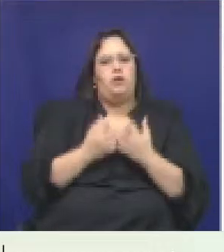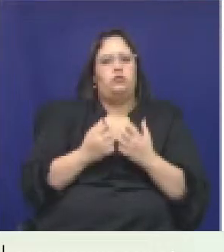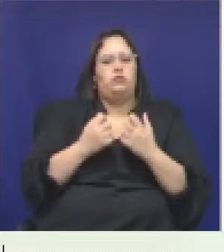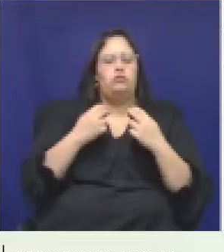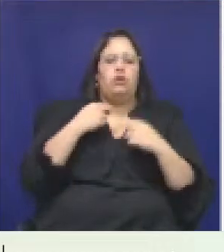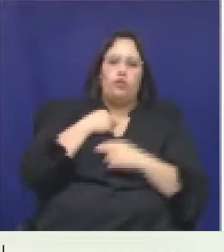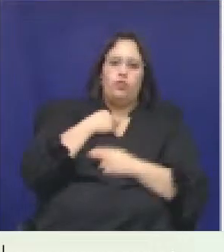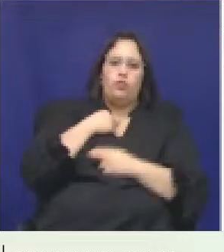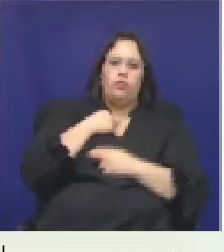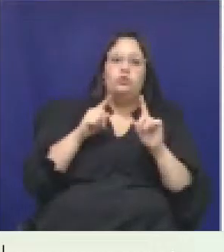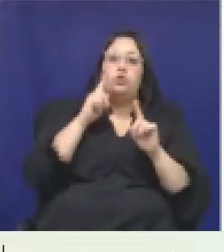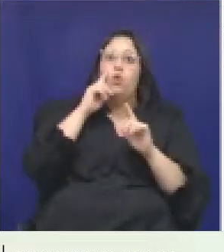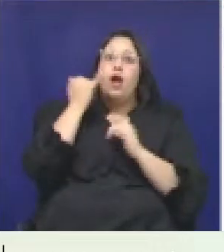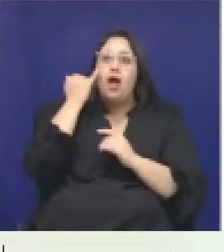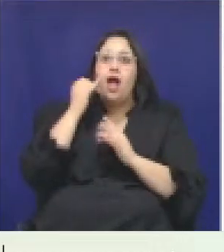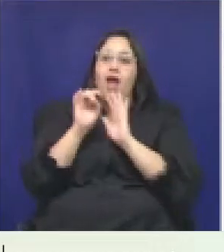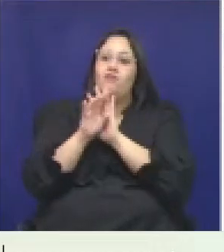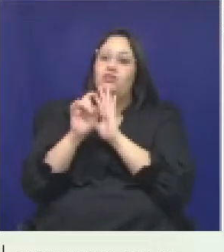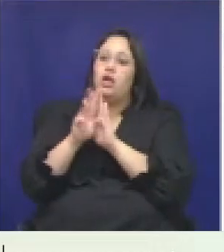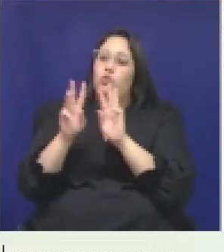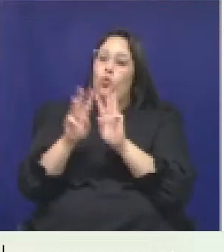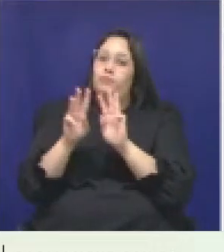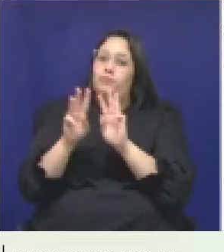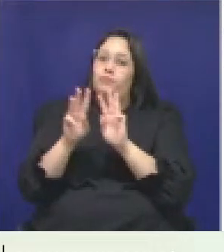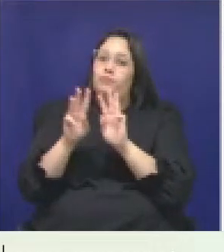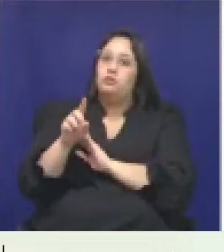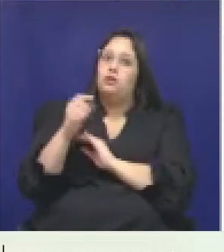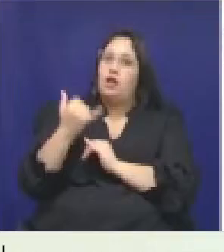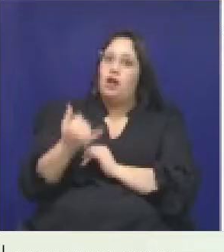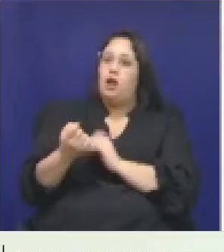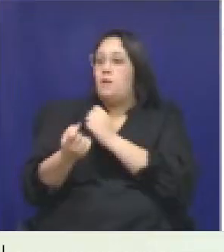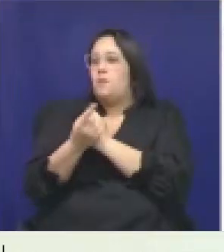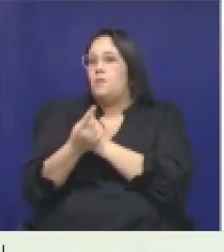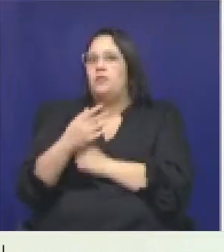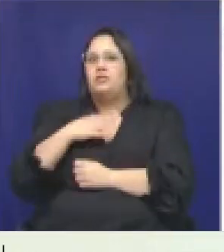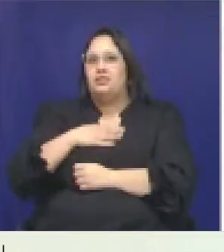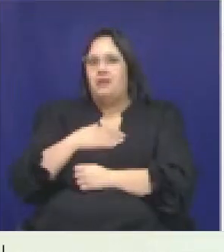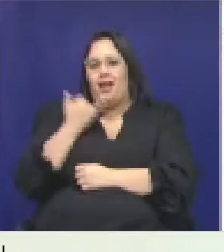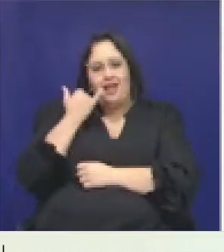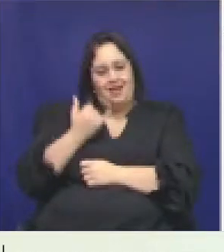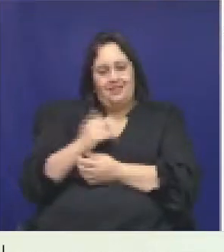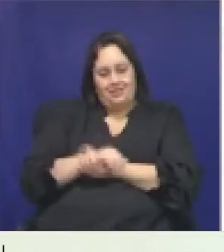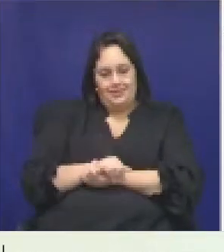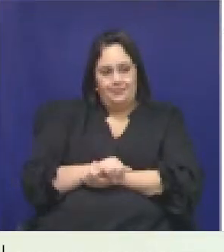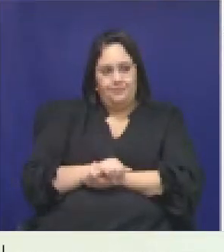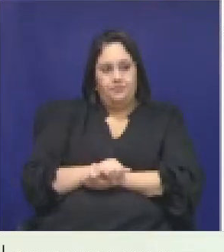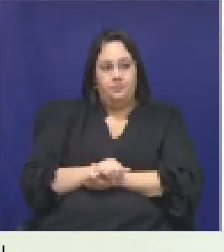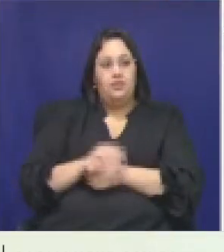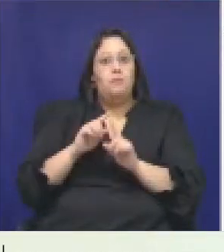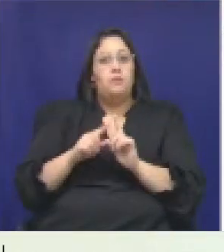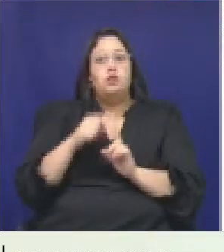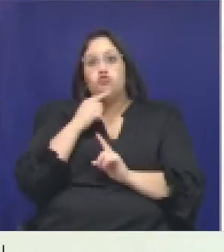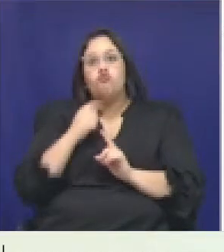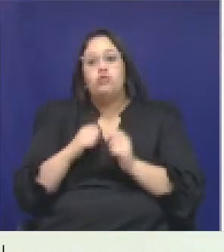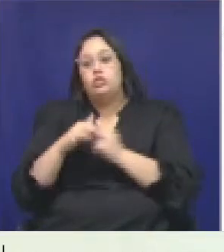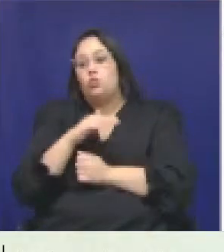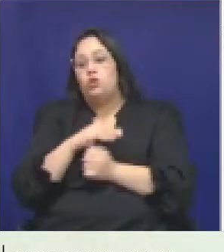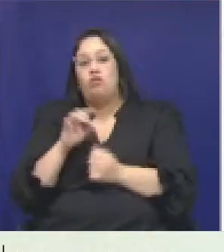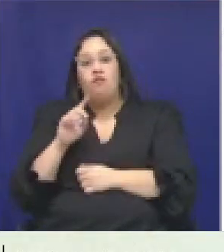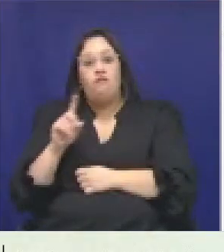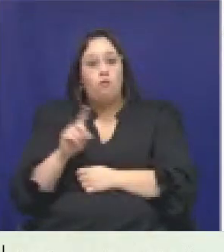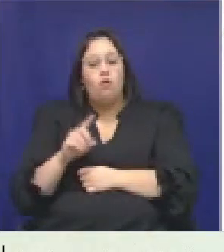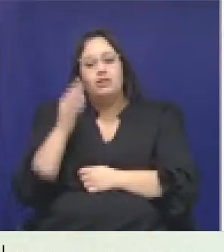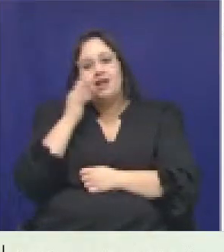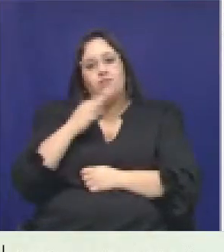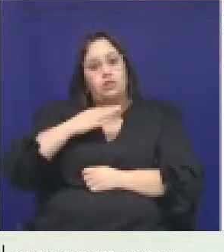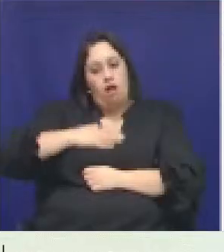the idea of advertising on their website has even come up. That was my idea. The reality we face is this: our